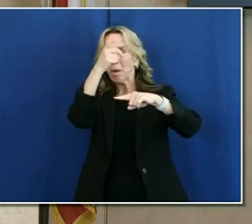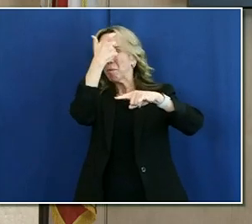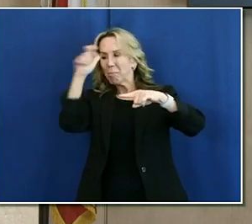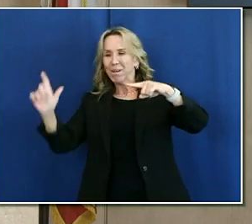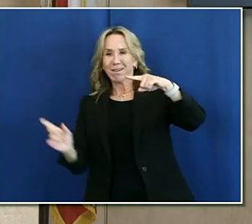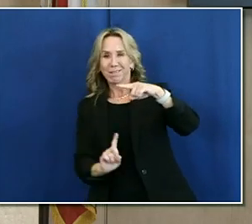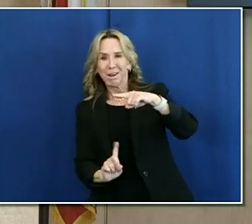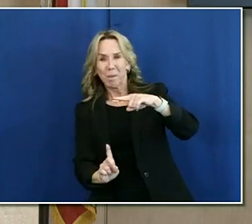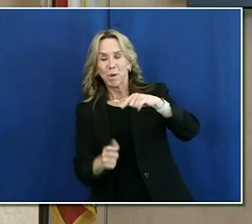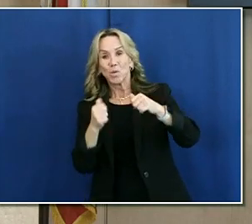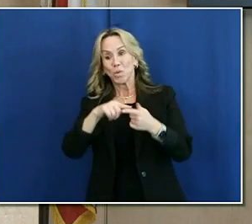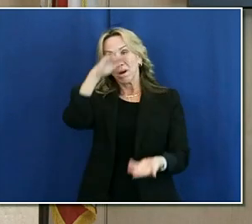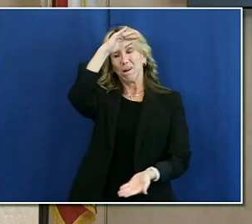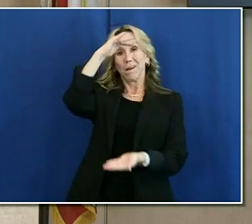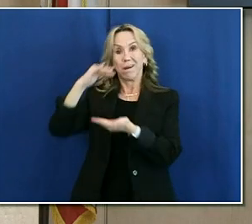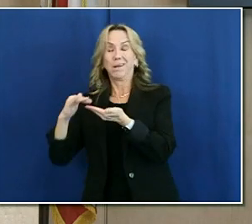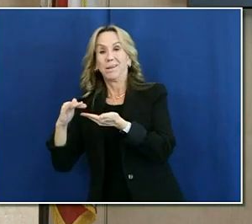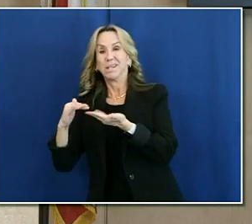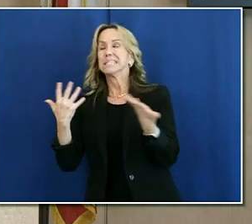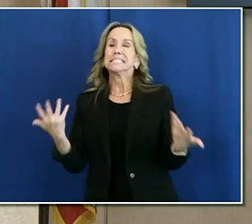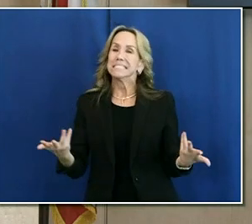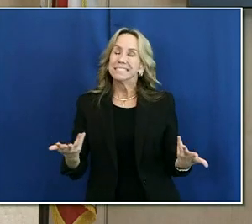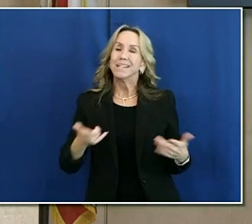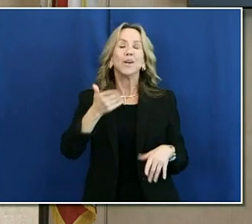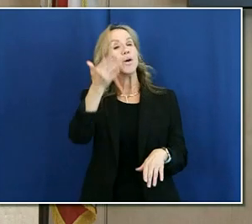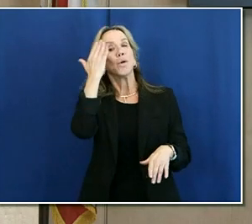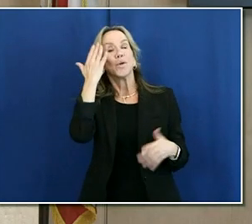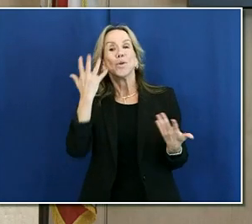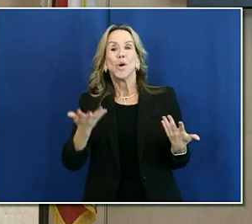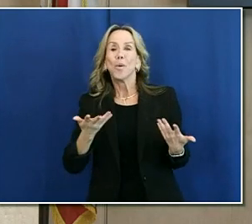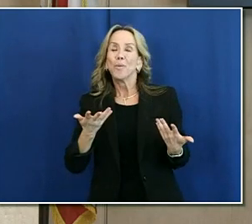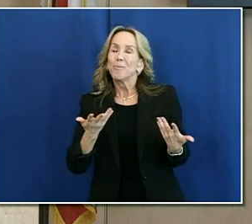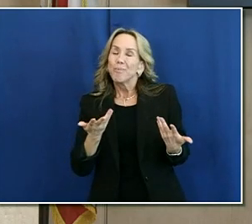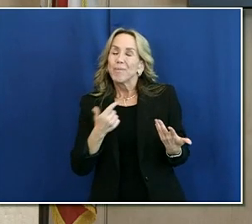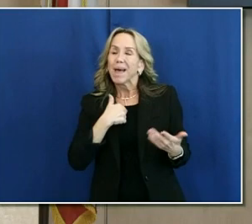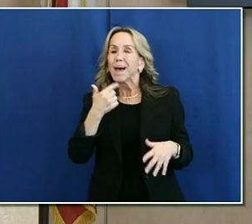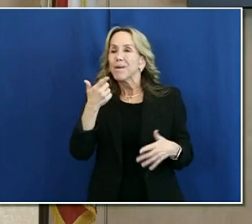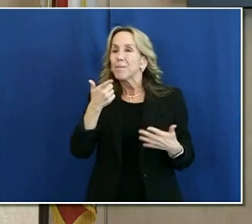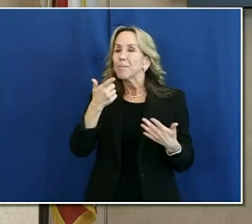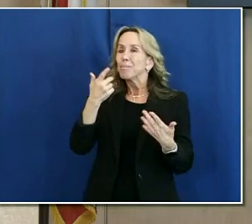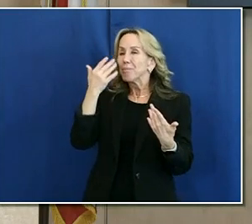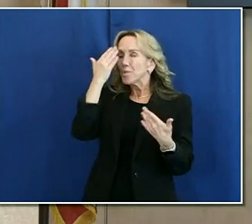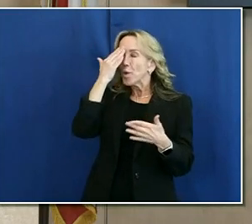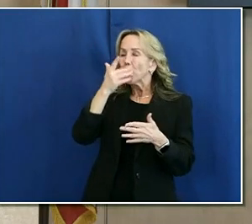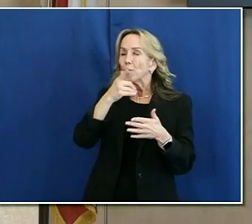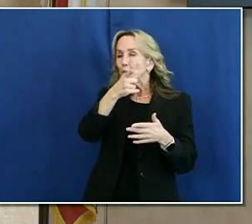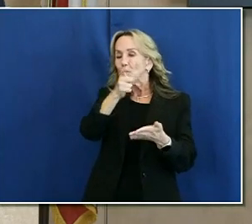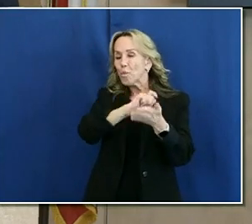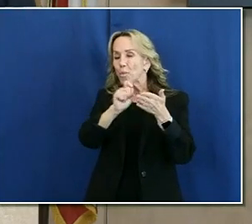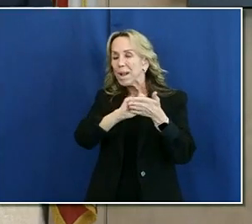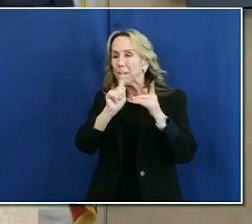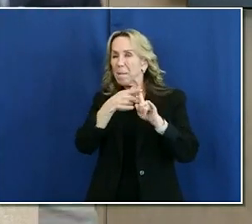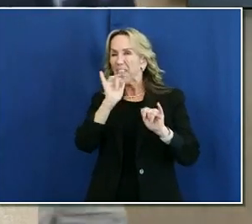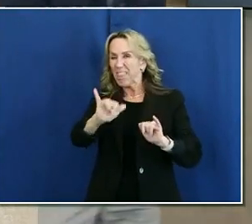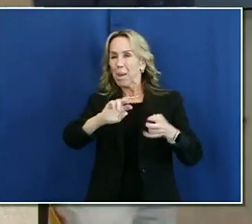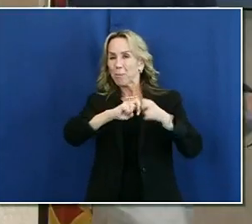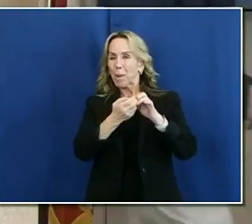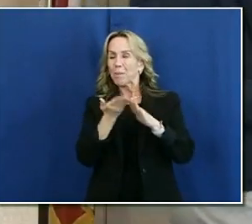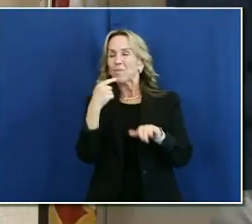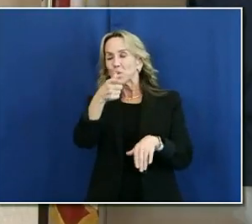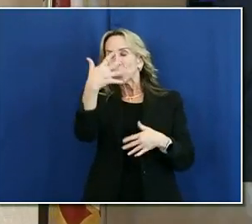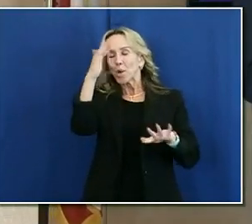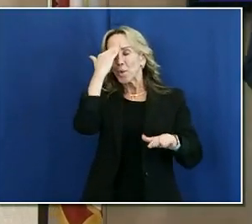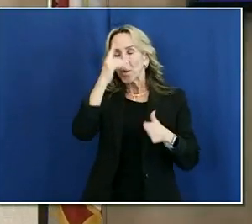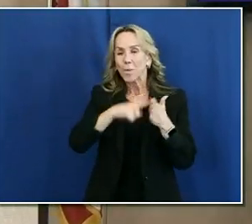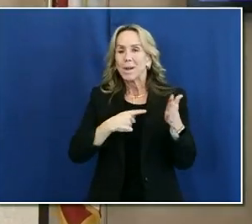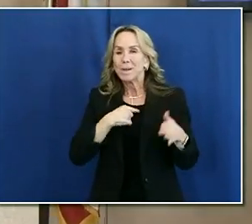up with to lower the confidence intervals. And I know that you've written about this issue, so I think you know what I'm talking about. Yeah, I just